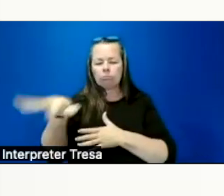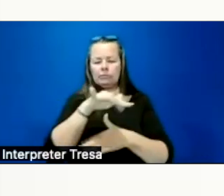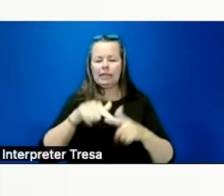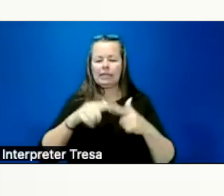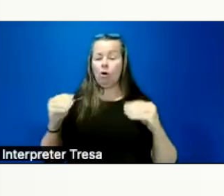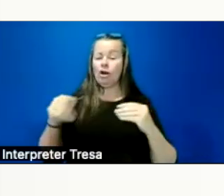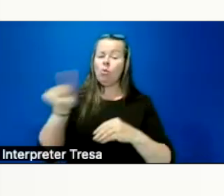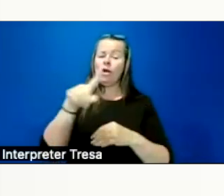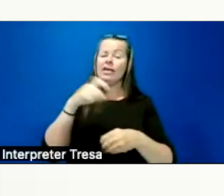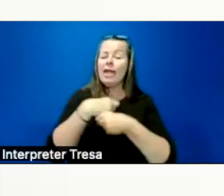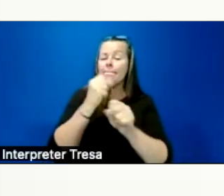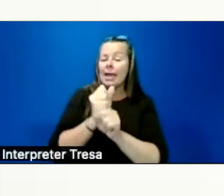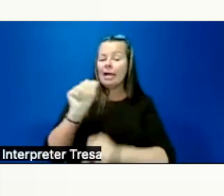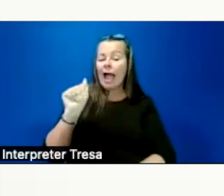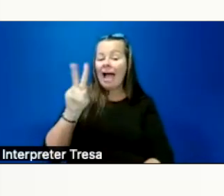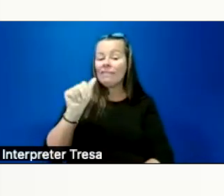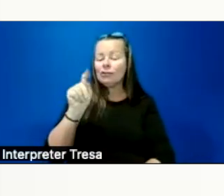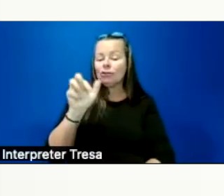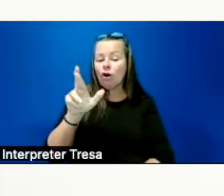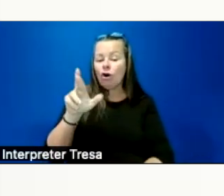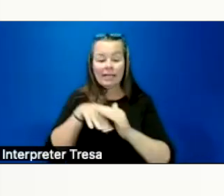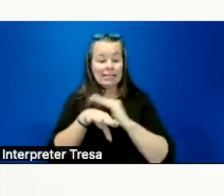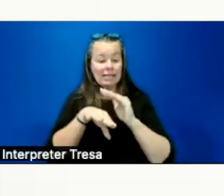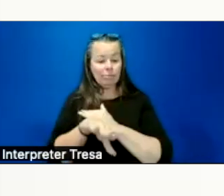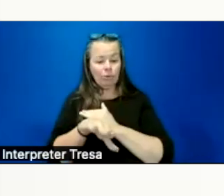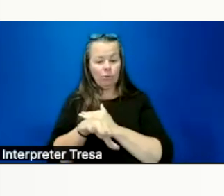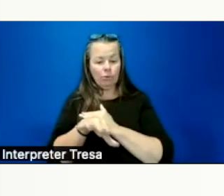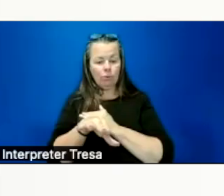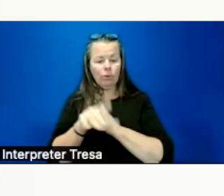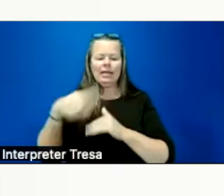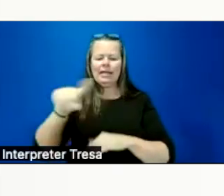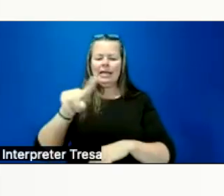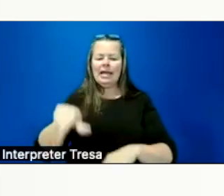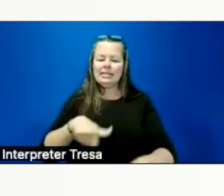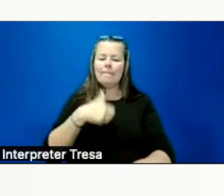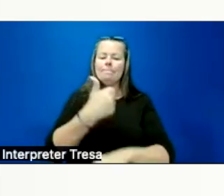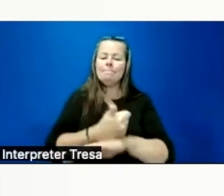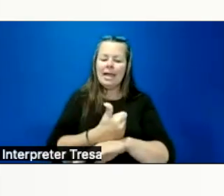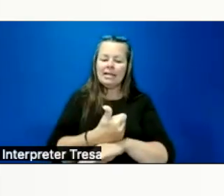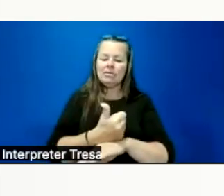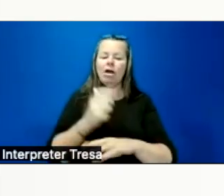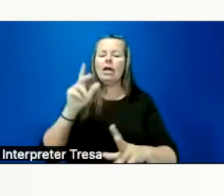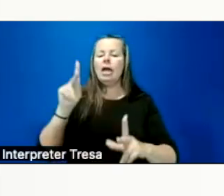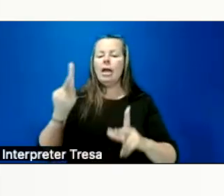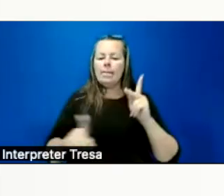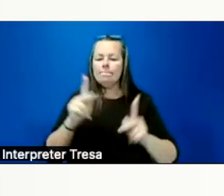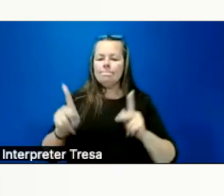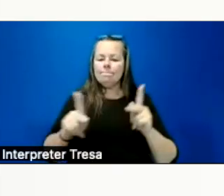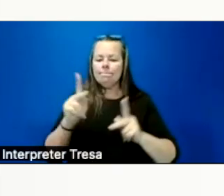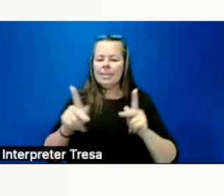avatars accessible. They are based on people who have been signing with everything,